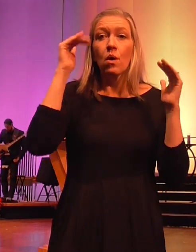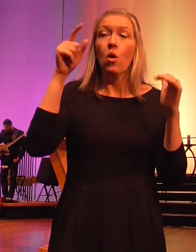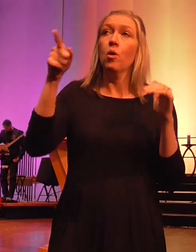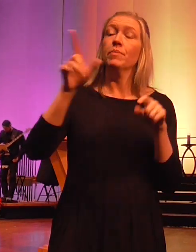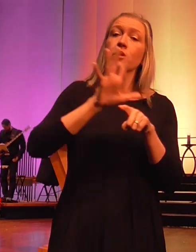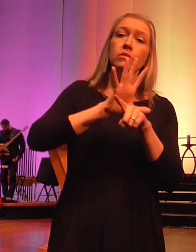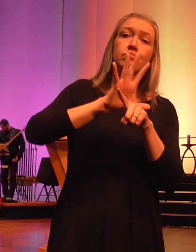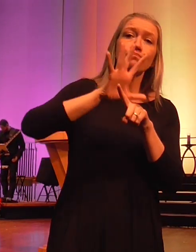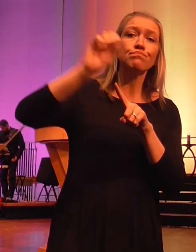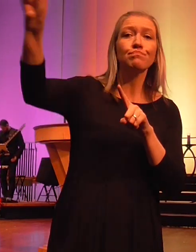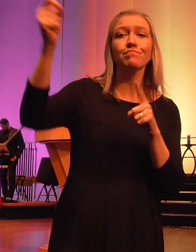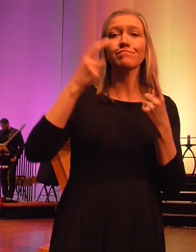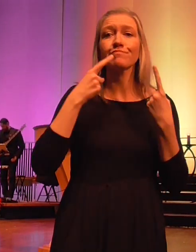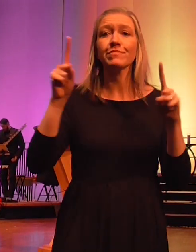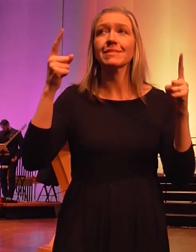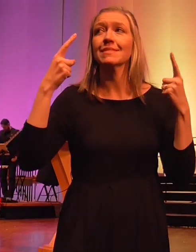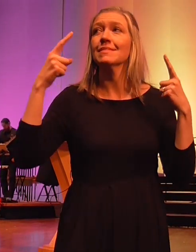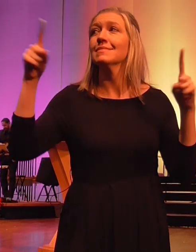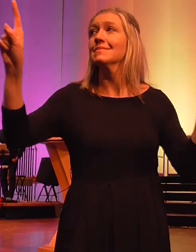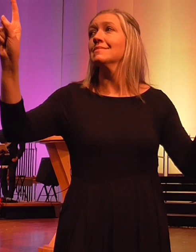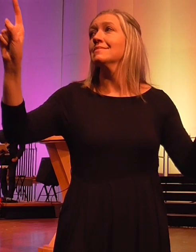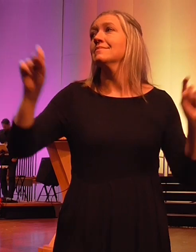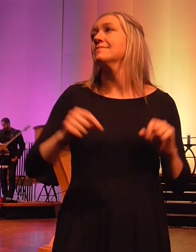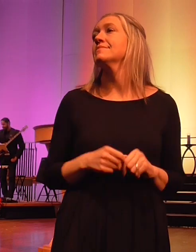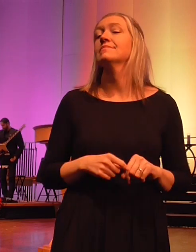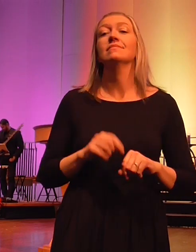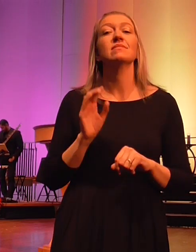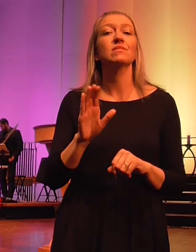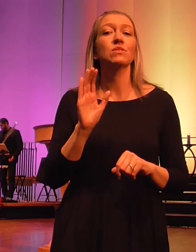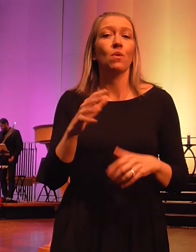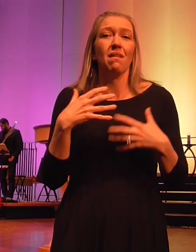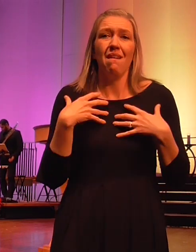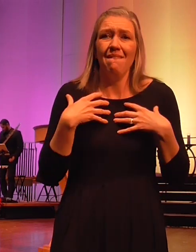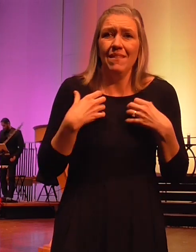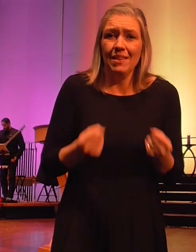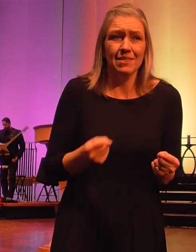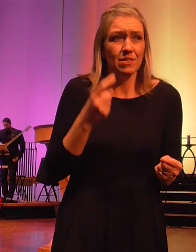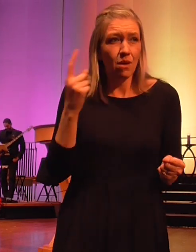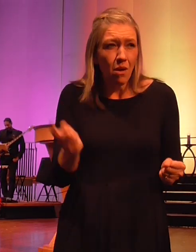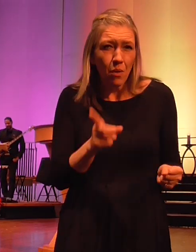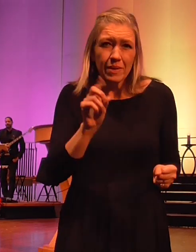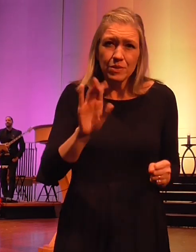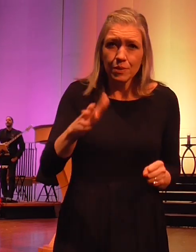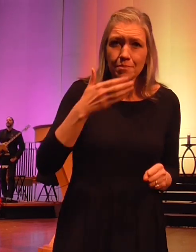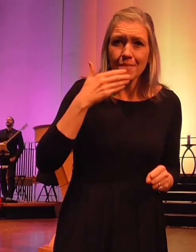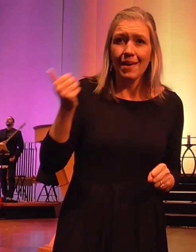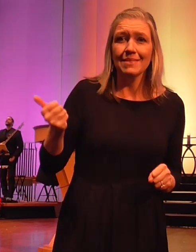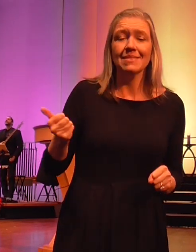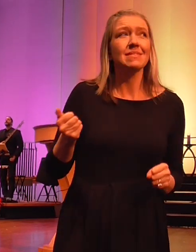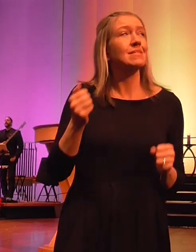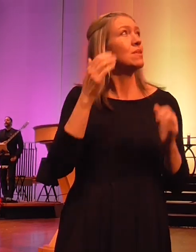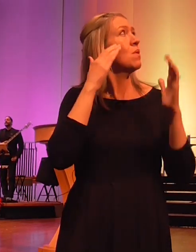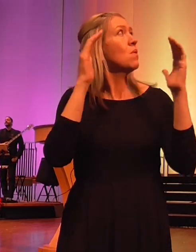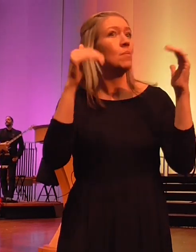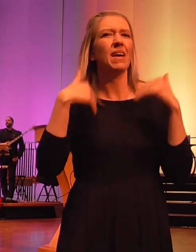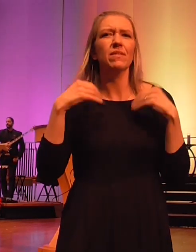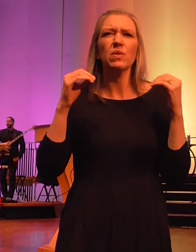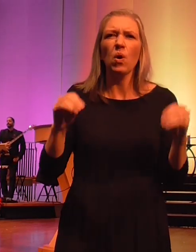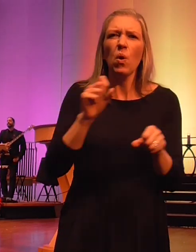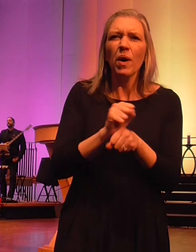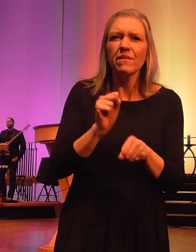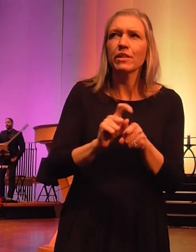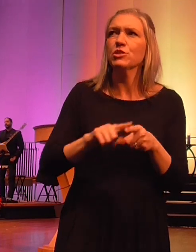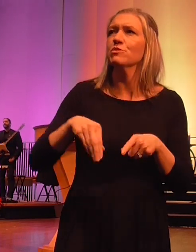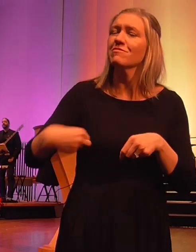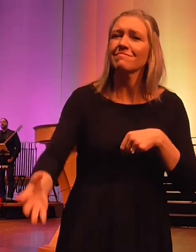May you have auspiciousness and causes of success. May you have the confidence to always do your best. May you have no effort in your